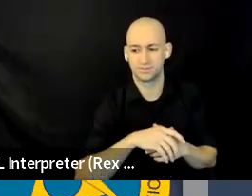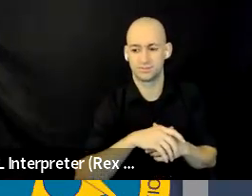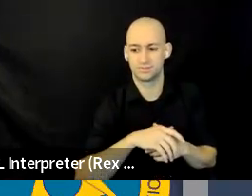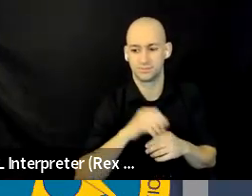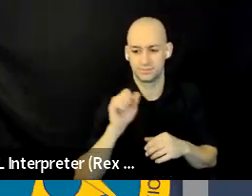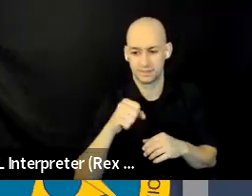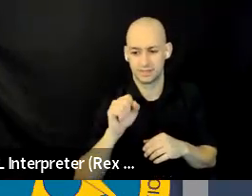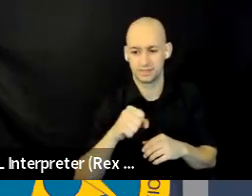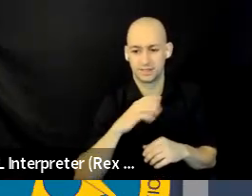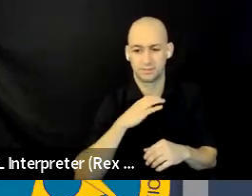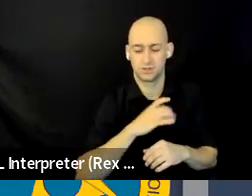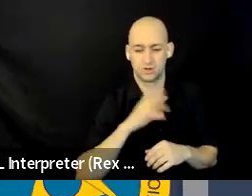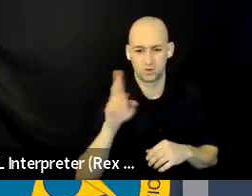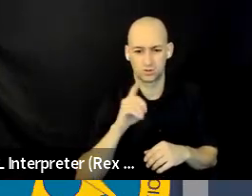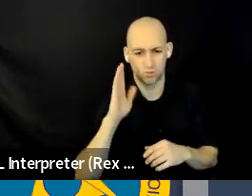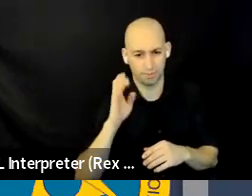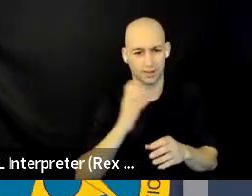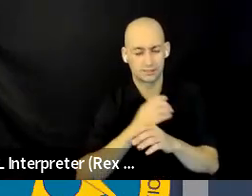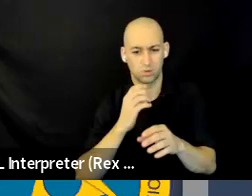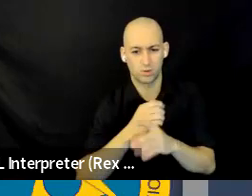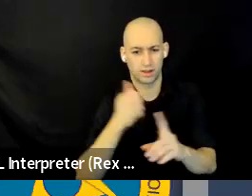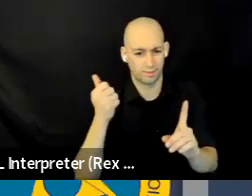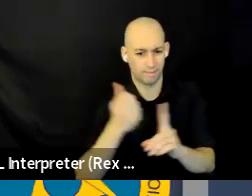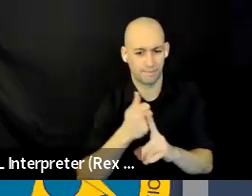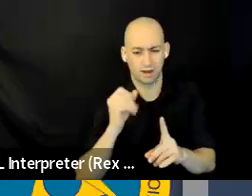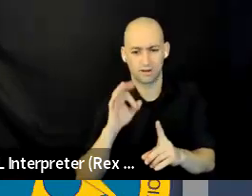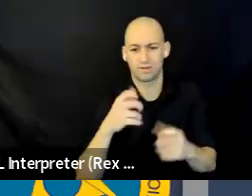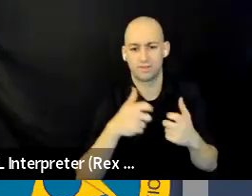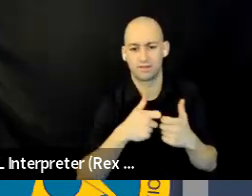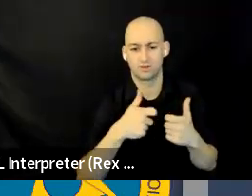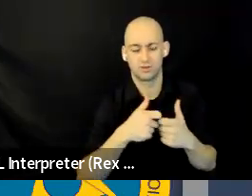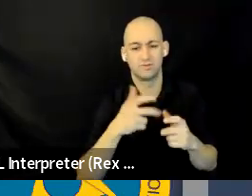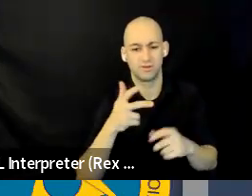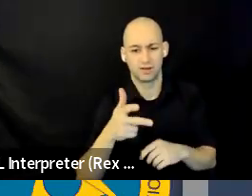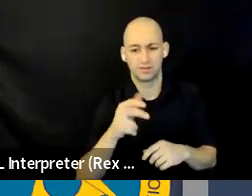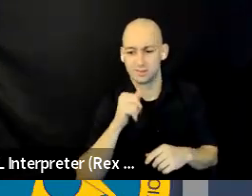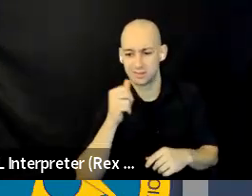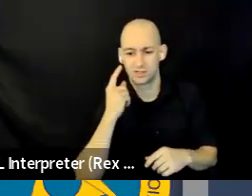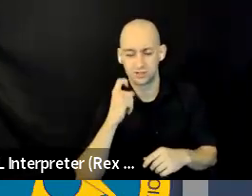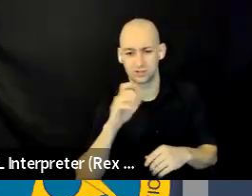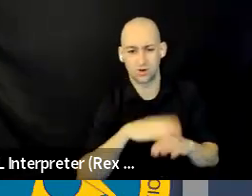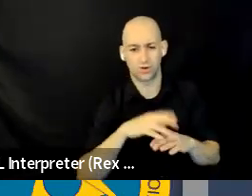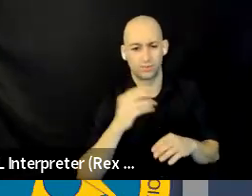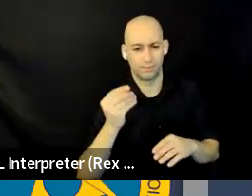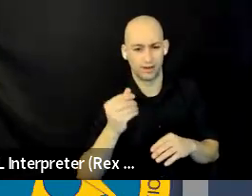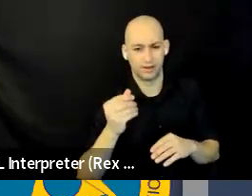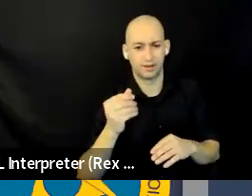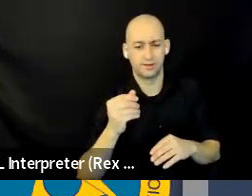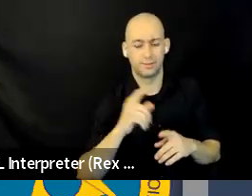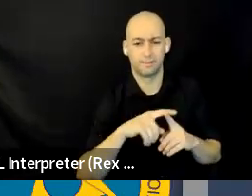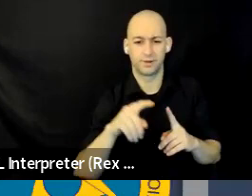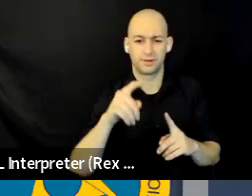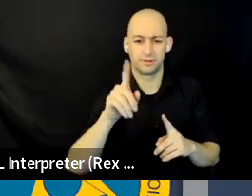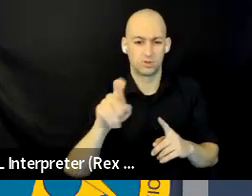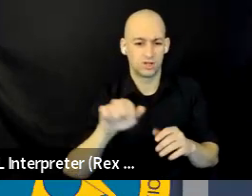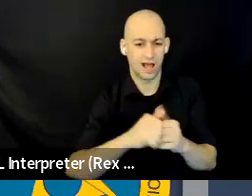Yes, Commissioner Cruz, we will be exploring the impacts of electric vehicles, not just on the revenue infrastructure, but there have been questions about how